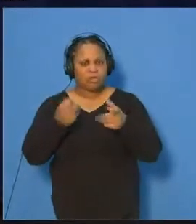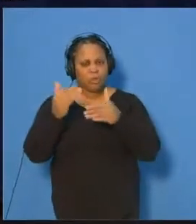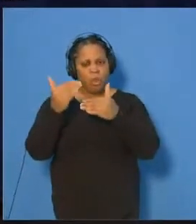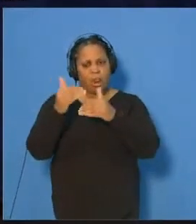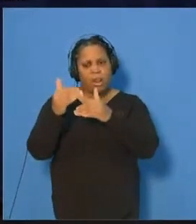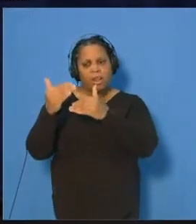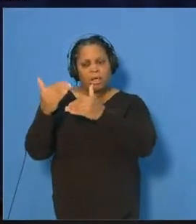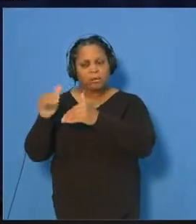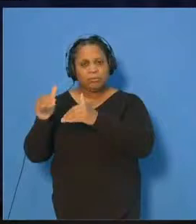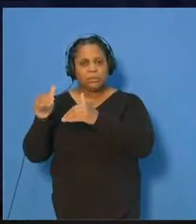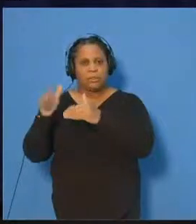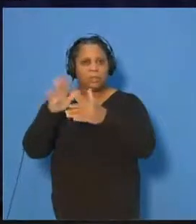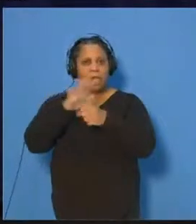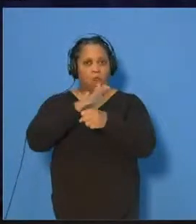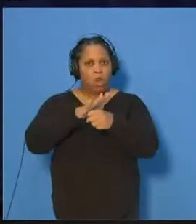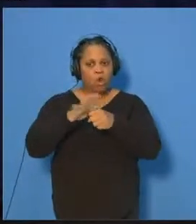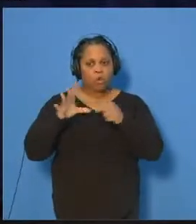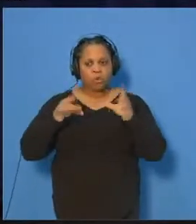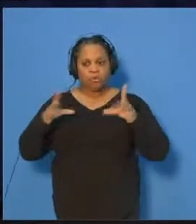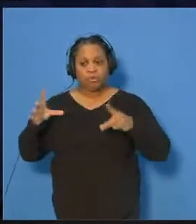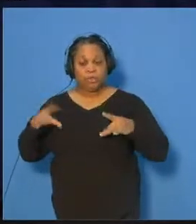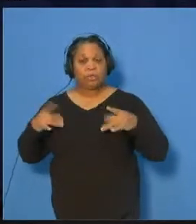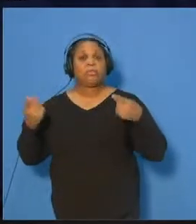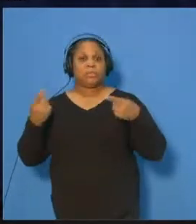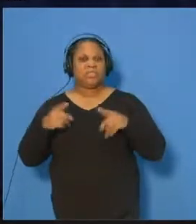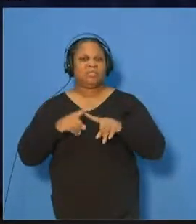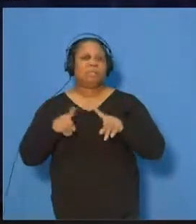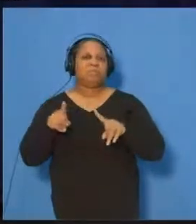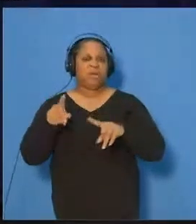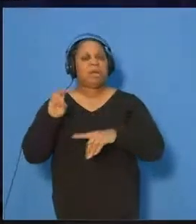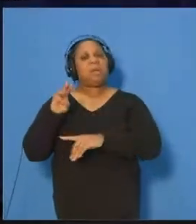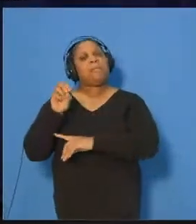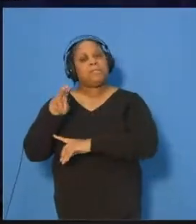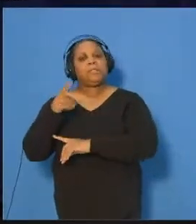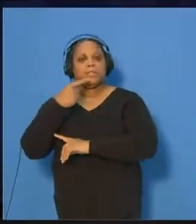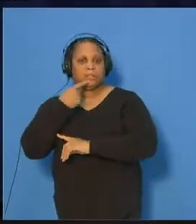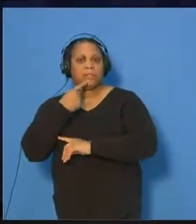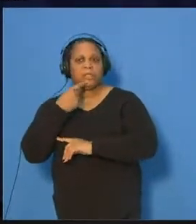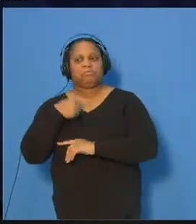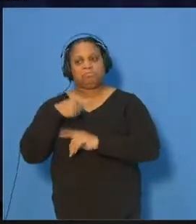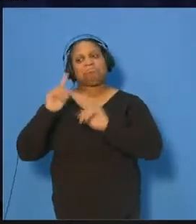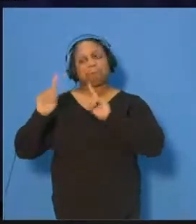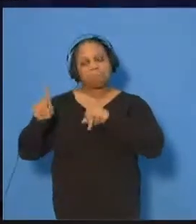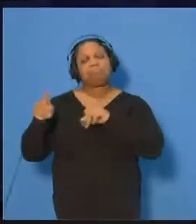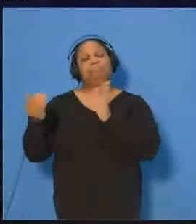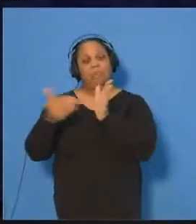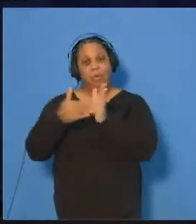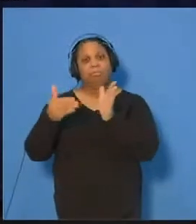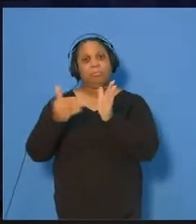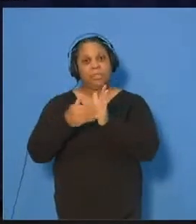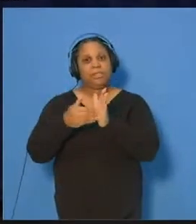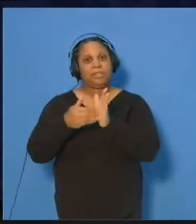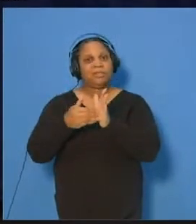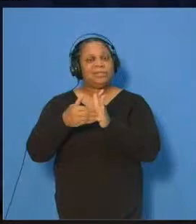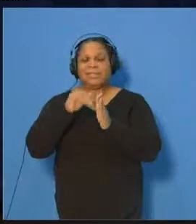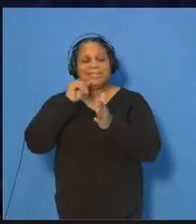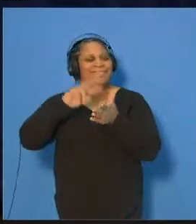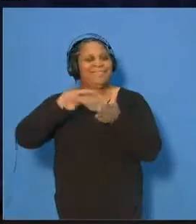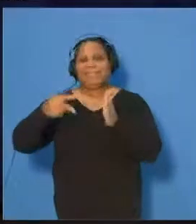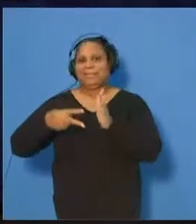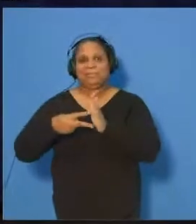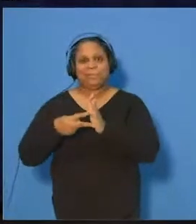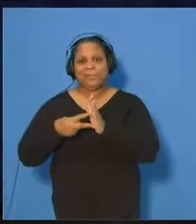limited local transmission was taking place. But as the minister has said, and as I have said repeatedly, that doesn't mean that we